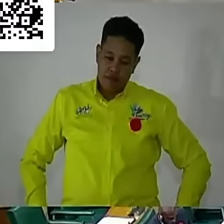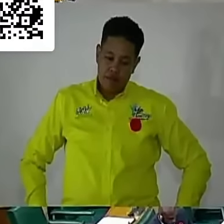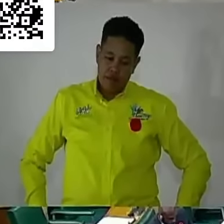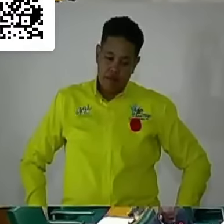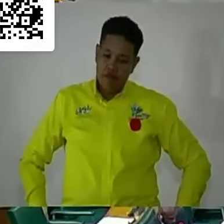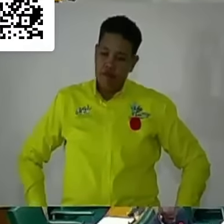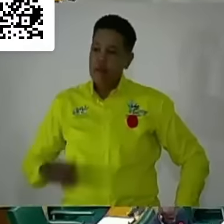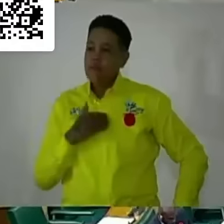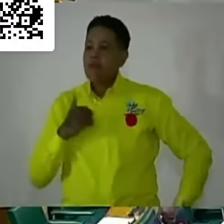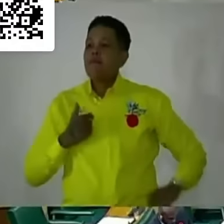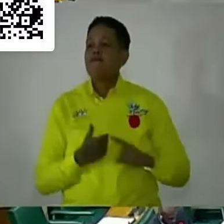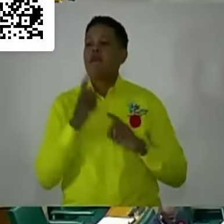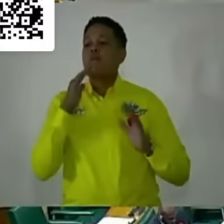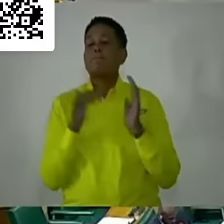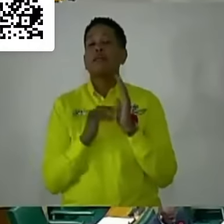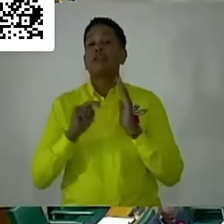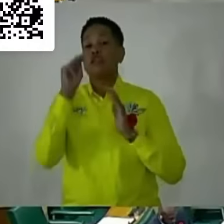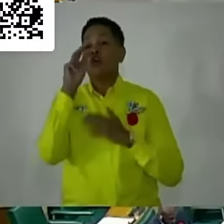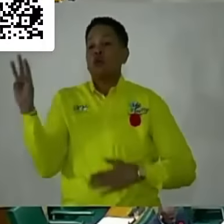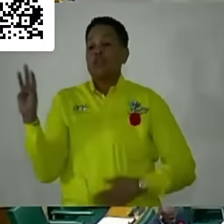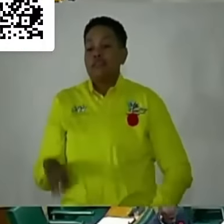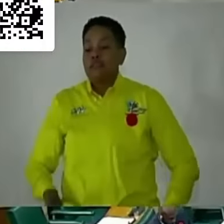The member from Manchester Northwest.